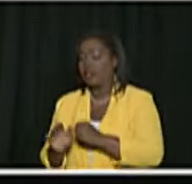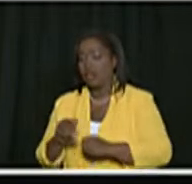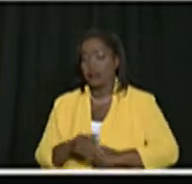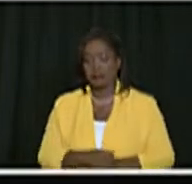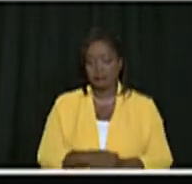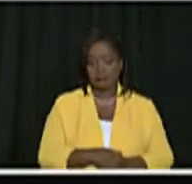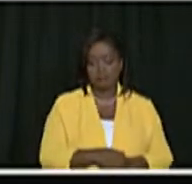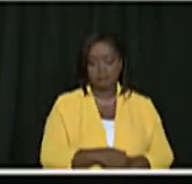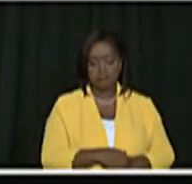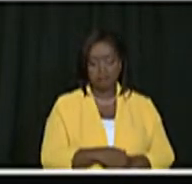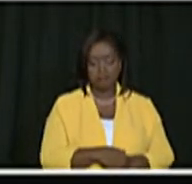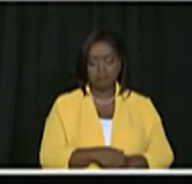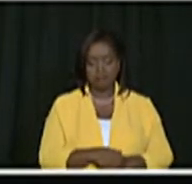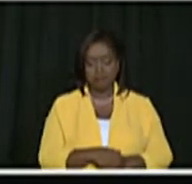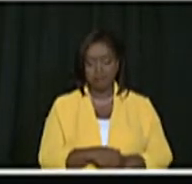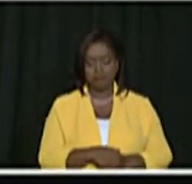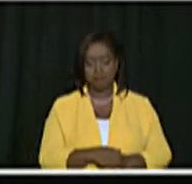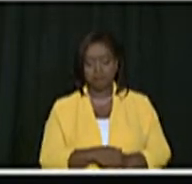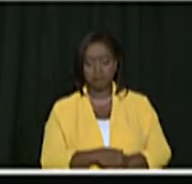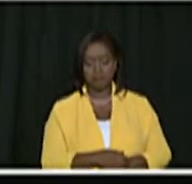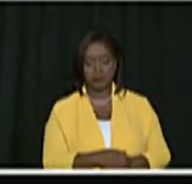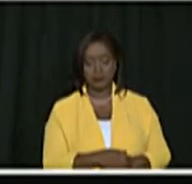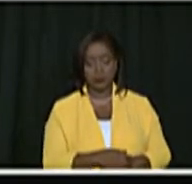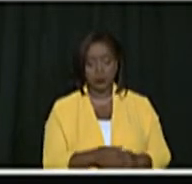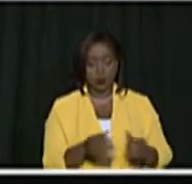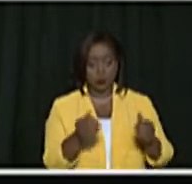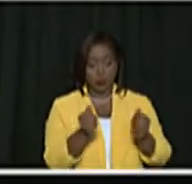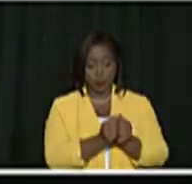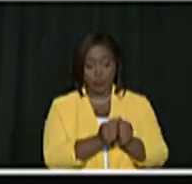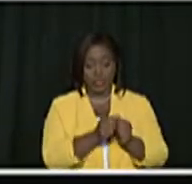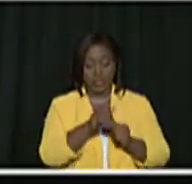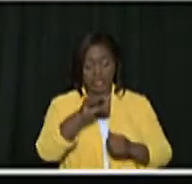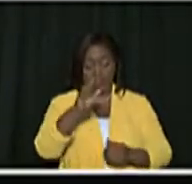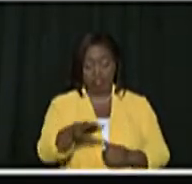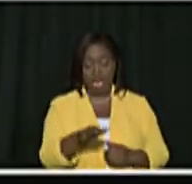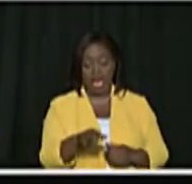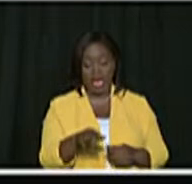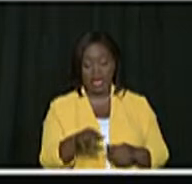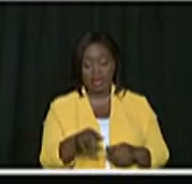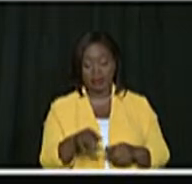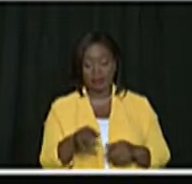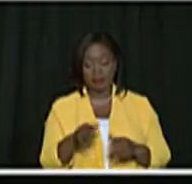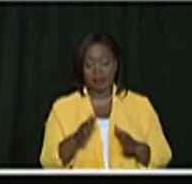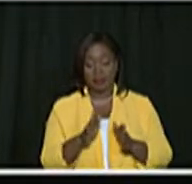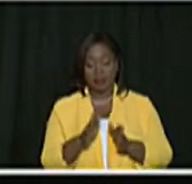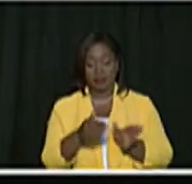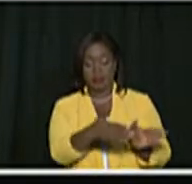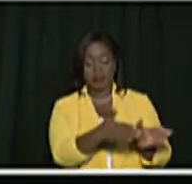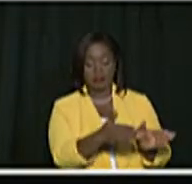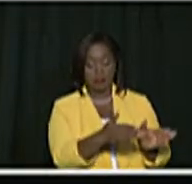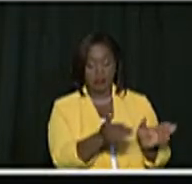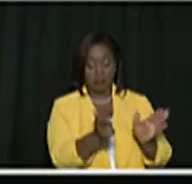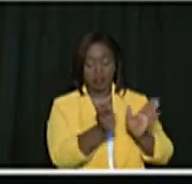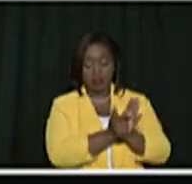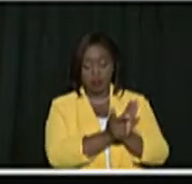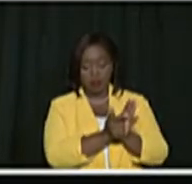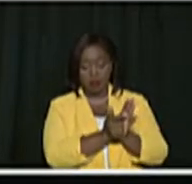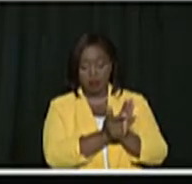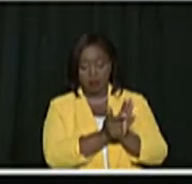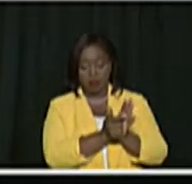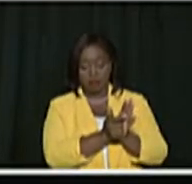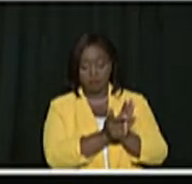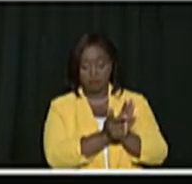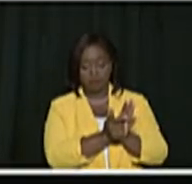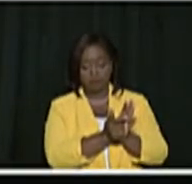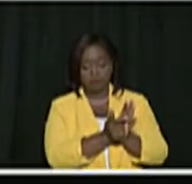With the Child Diversion Act coming to being, that same Section 21 was amended that gives